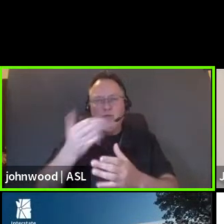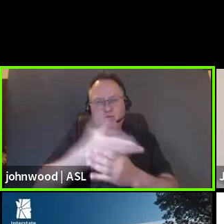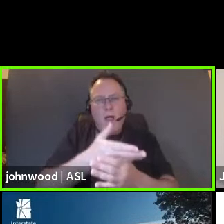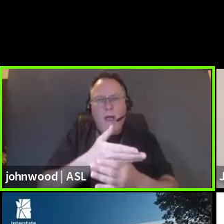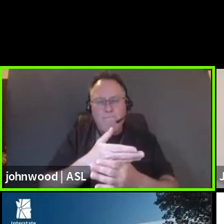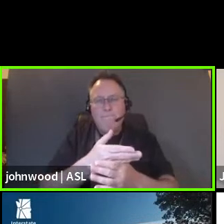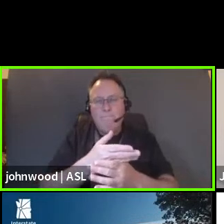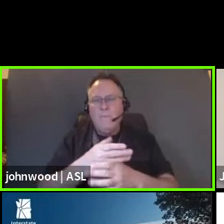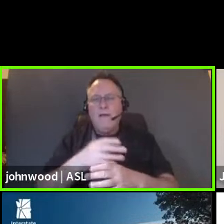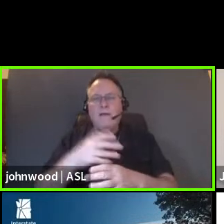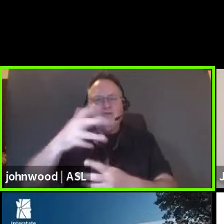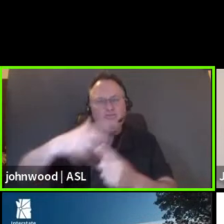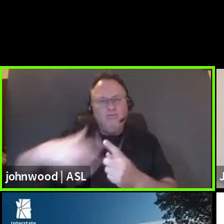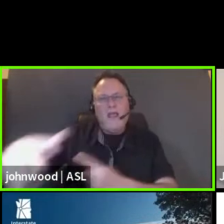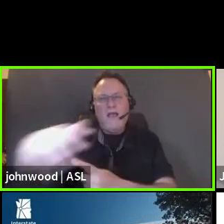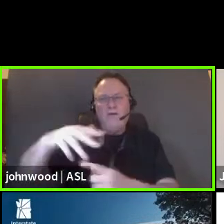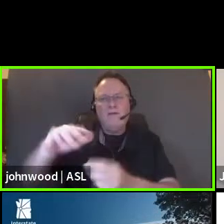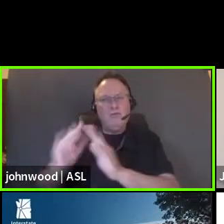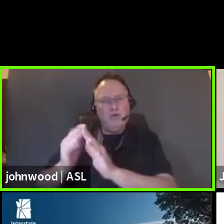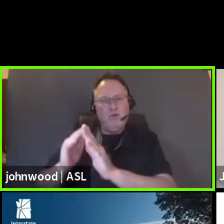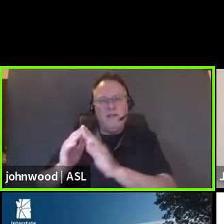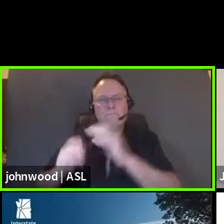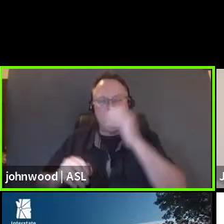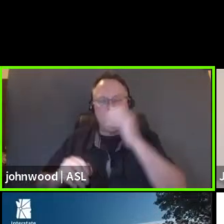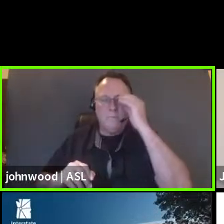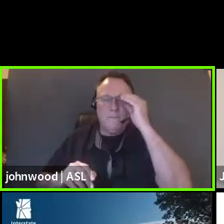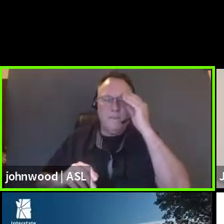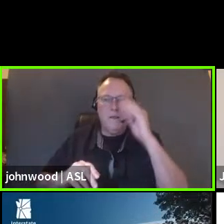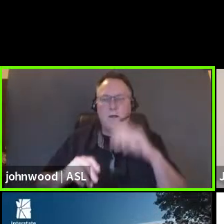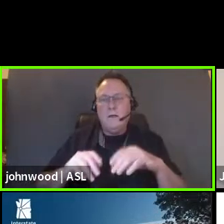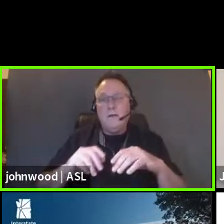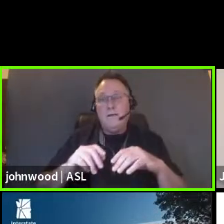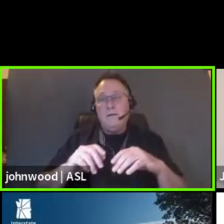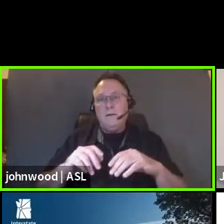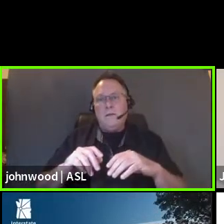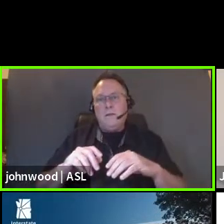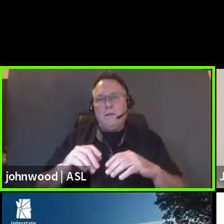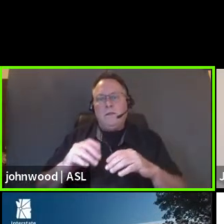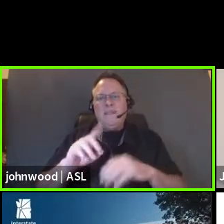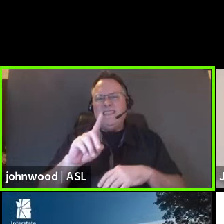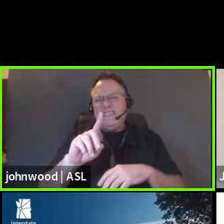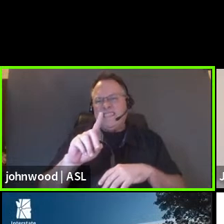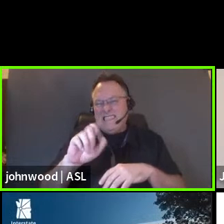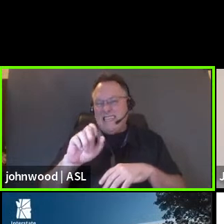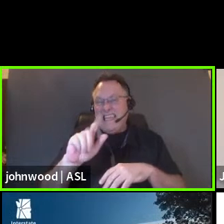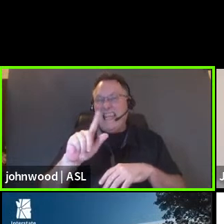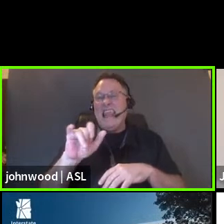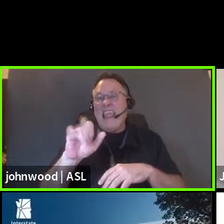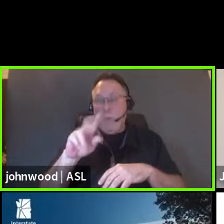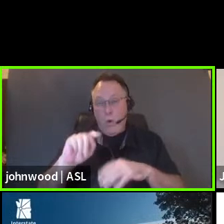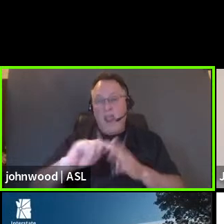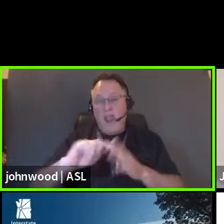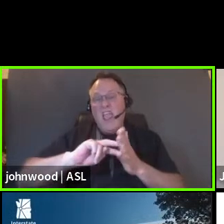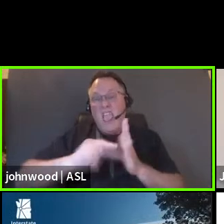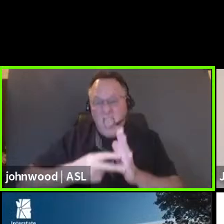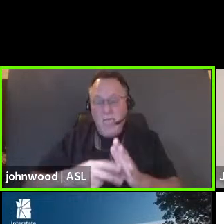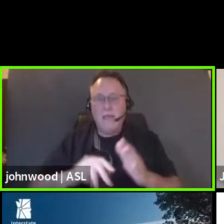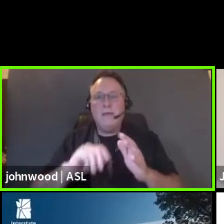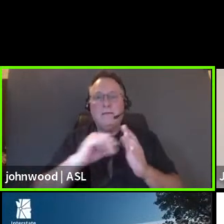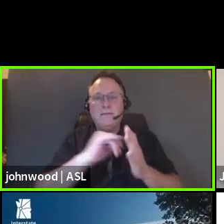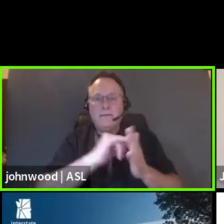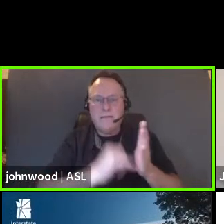surrounding communities. I'd also, in terms of sort of deliberate design and not within this region, but